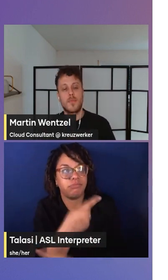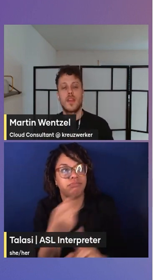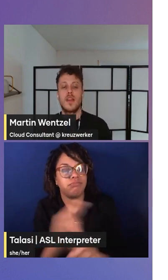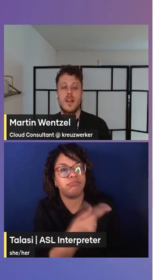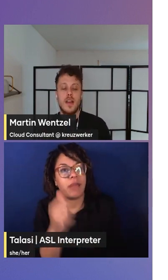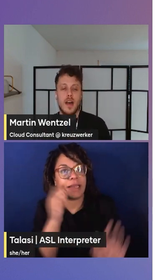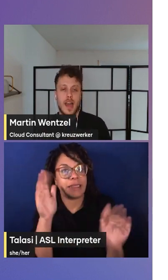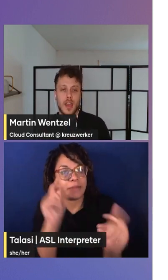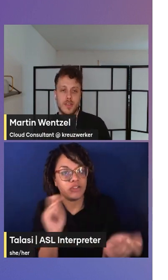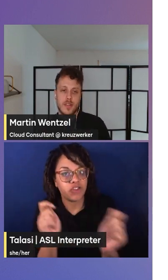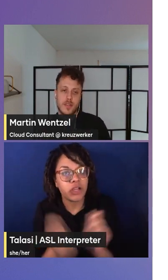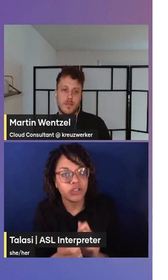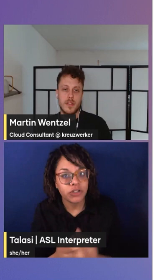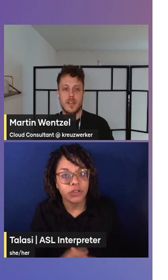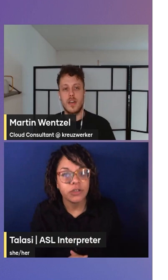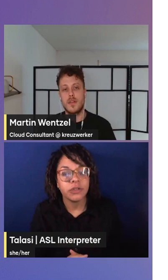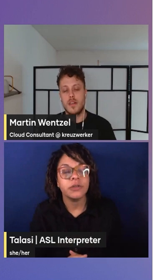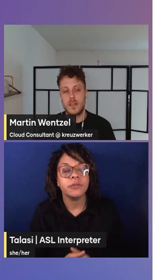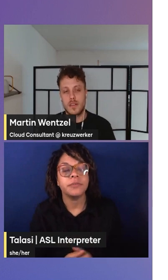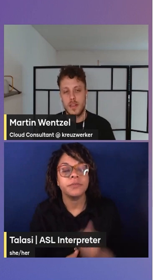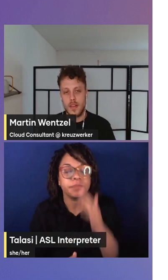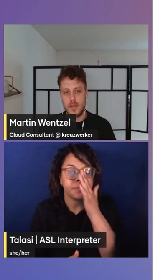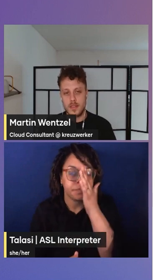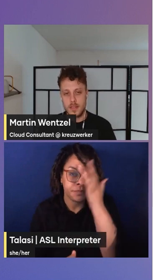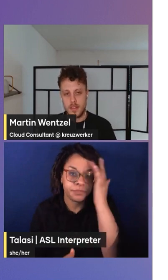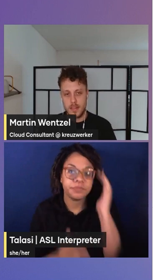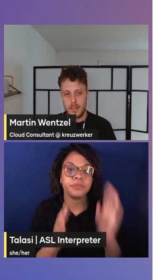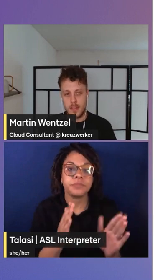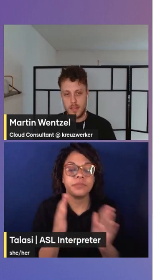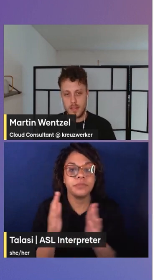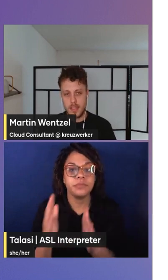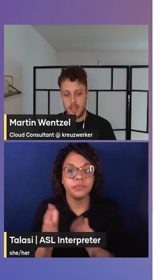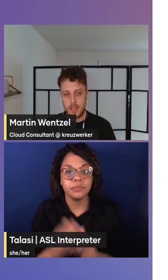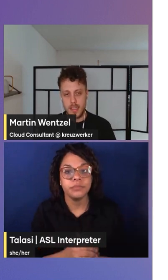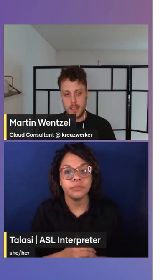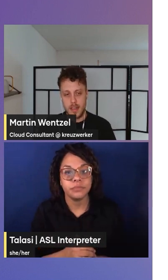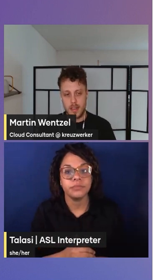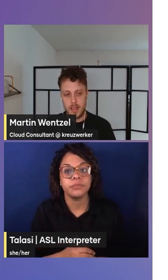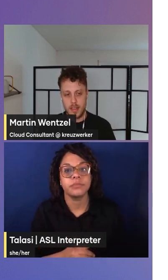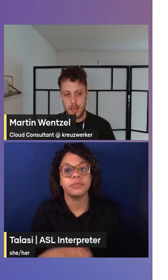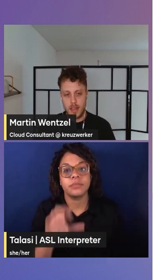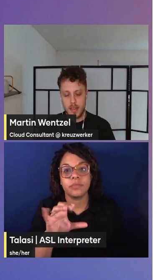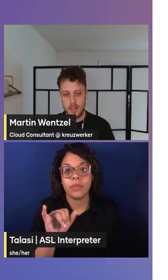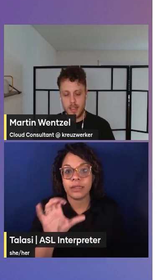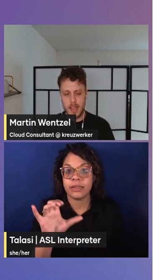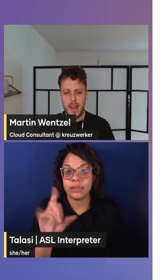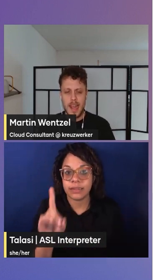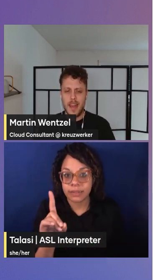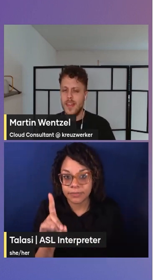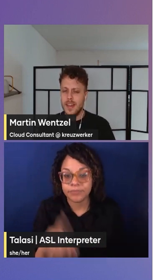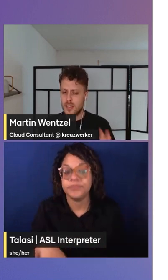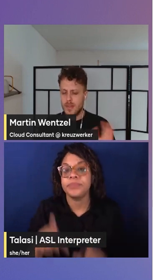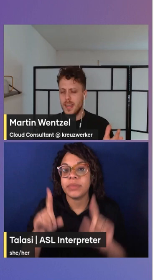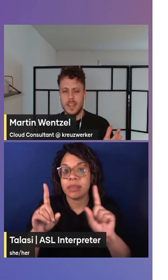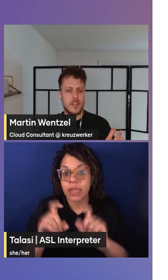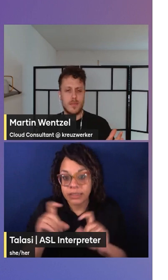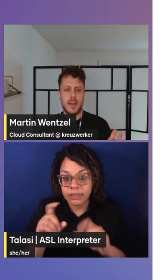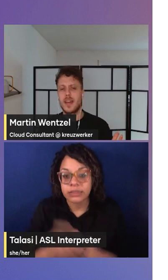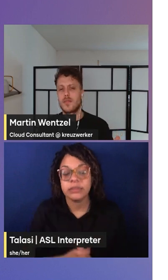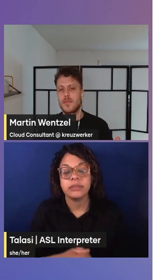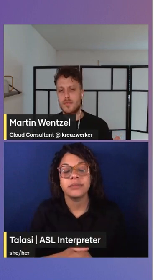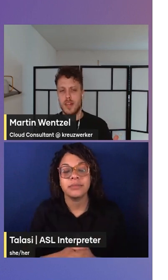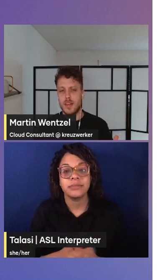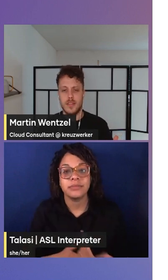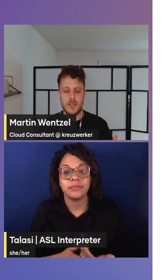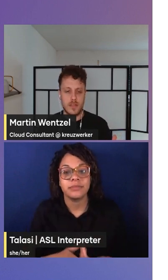apply. I also talked a bit about this CI/CD and testing, and there it's really just